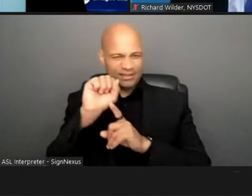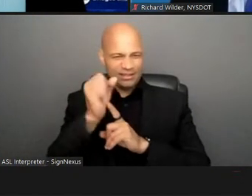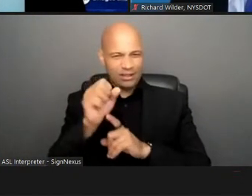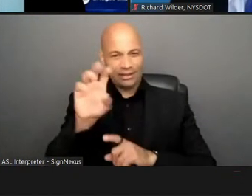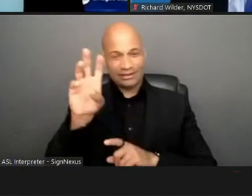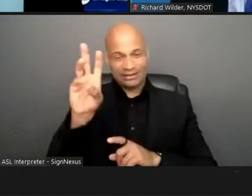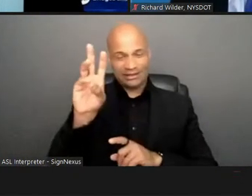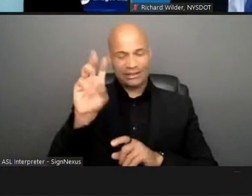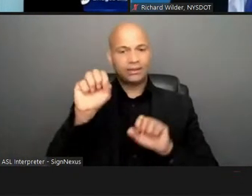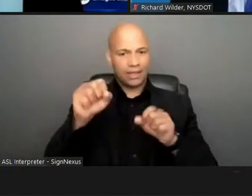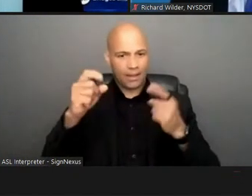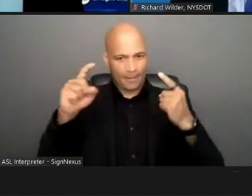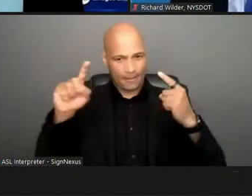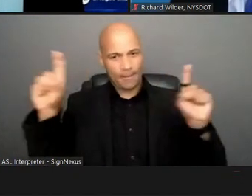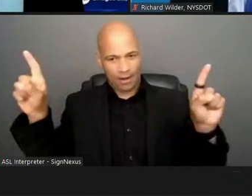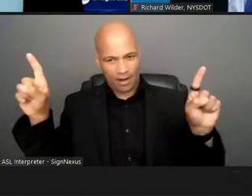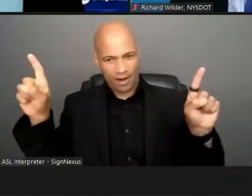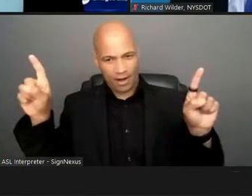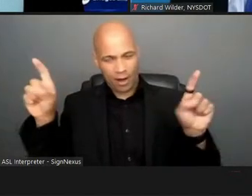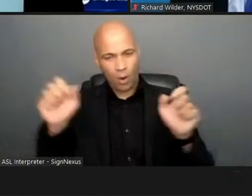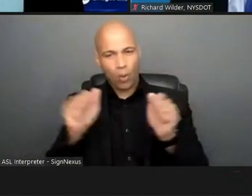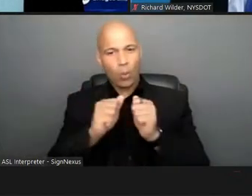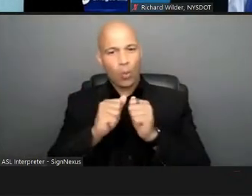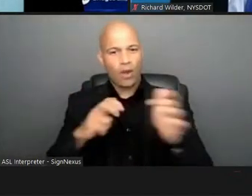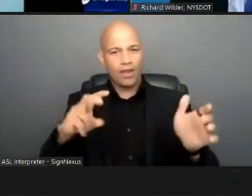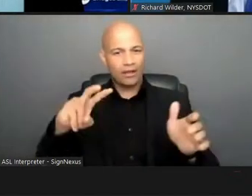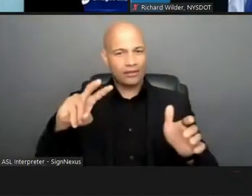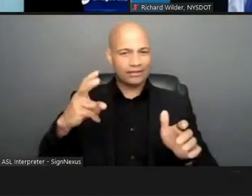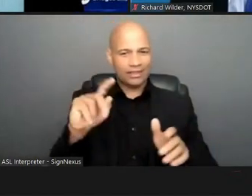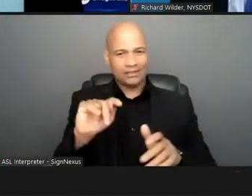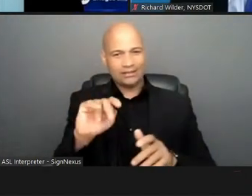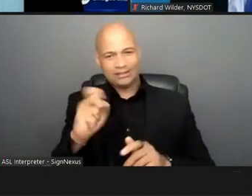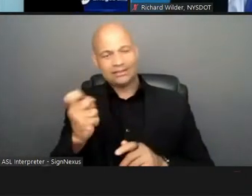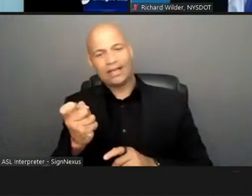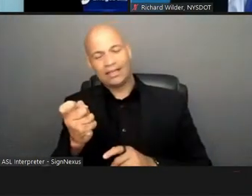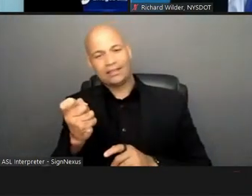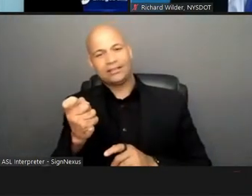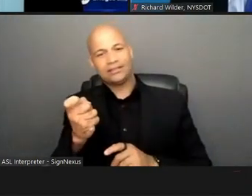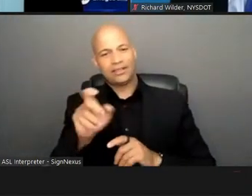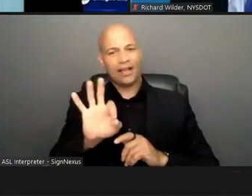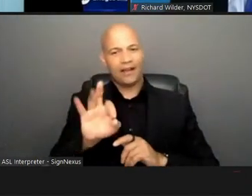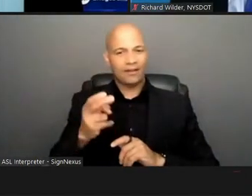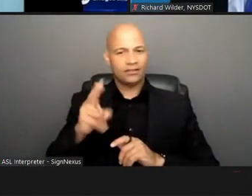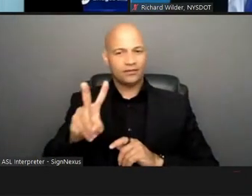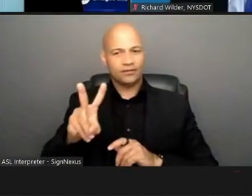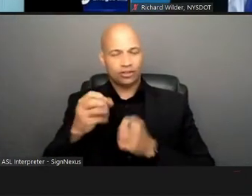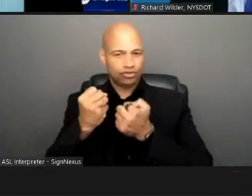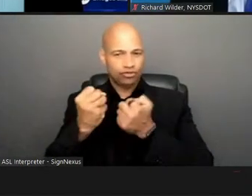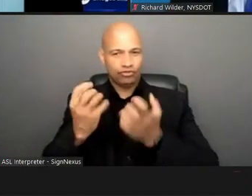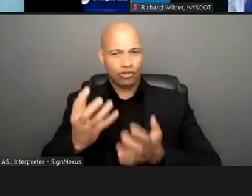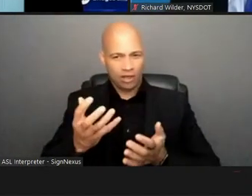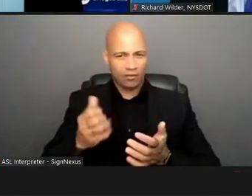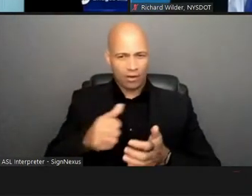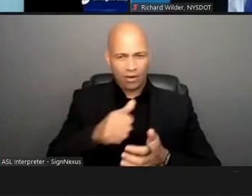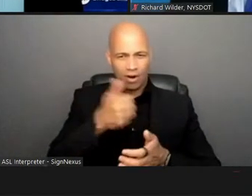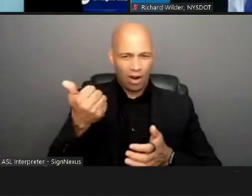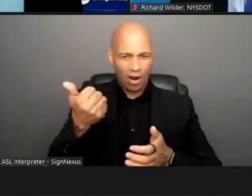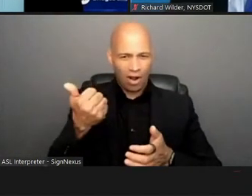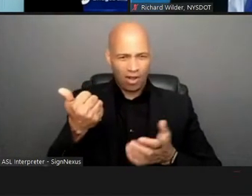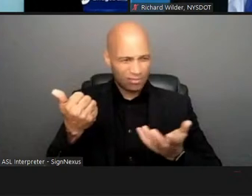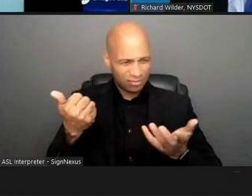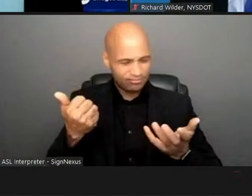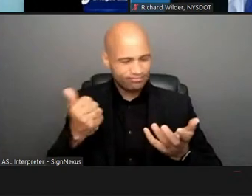billion dollar goal without imposing a second tax on fhv drivers to do anything else would be nothing short of a